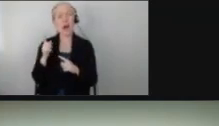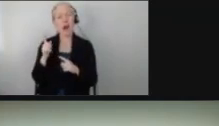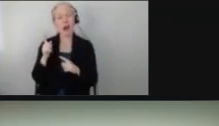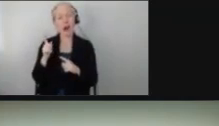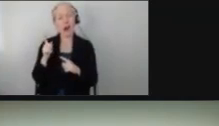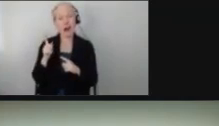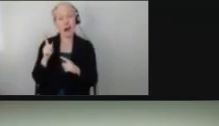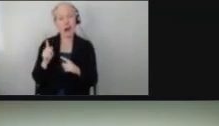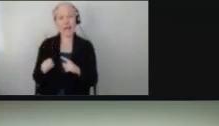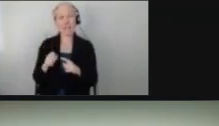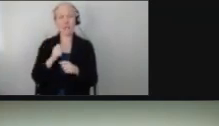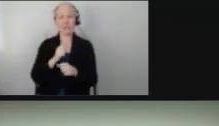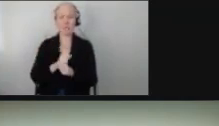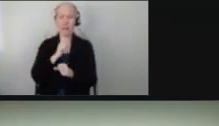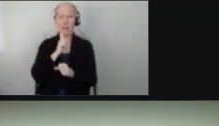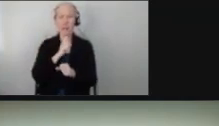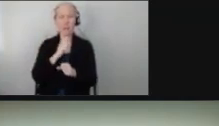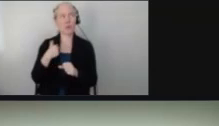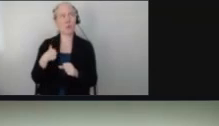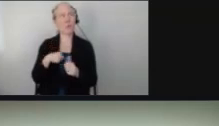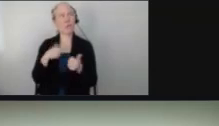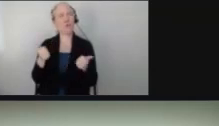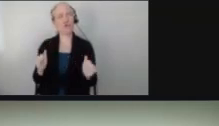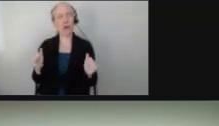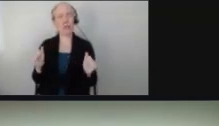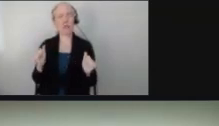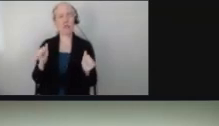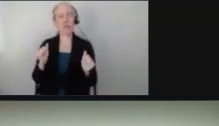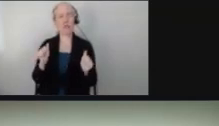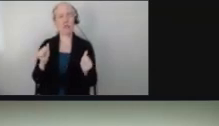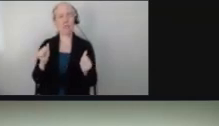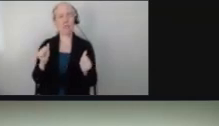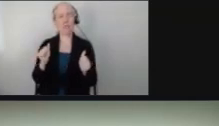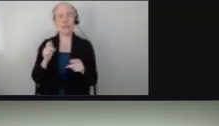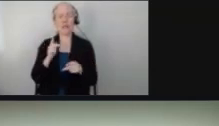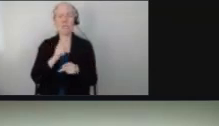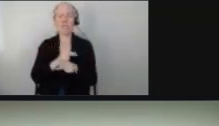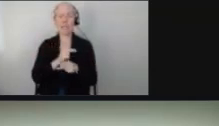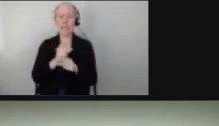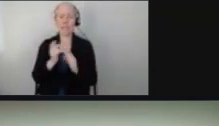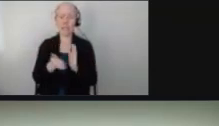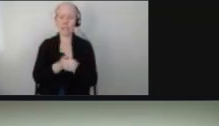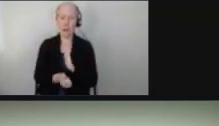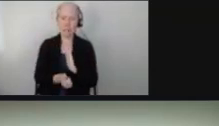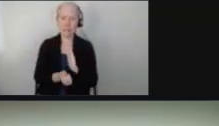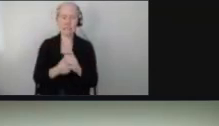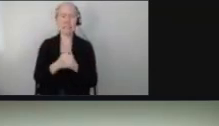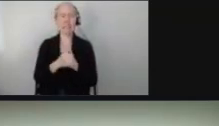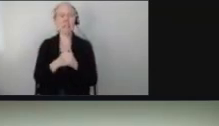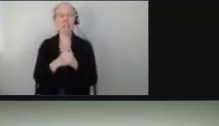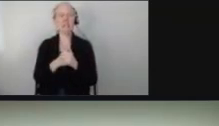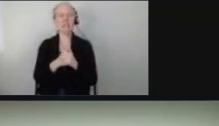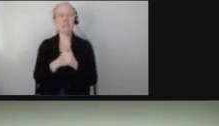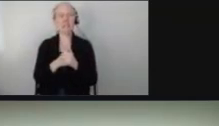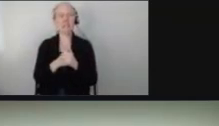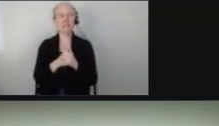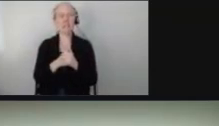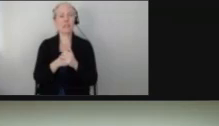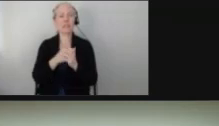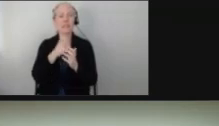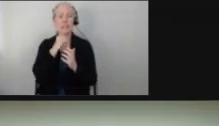you try to maintain competency, that you don't get caught up in